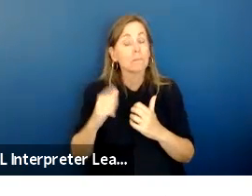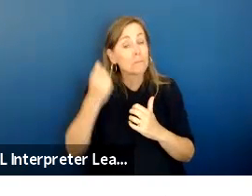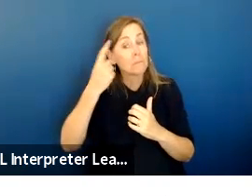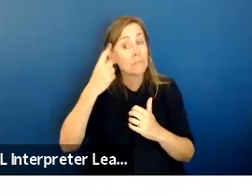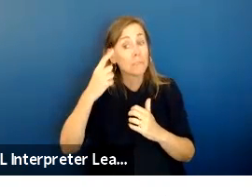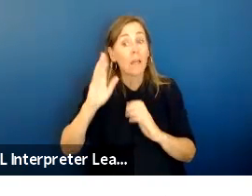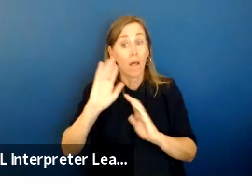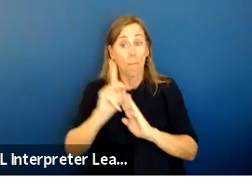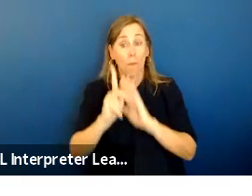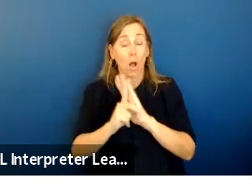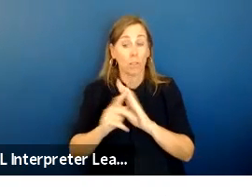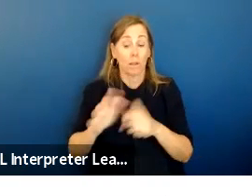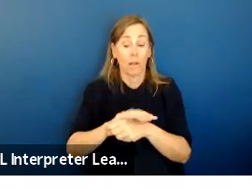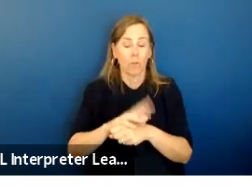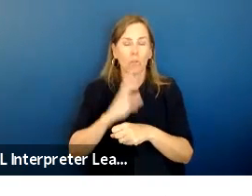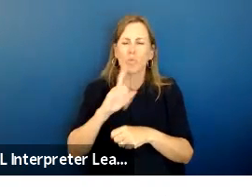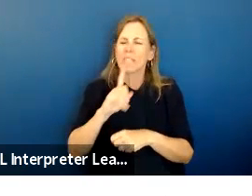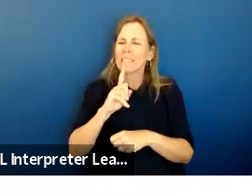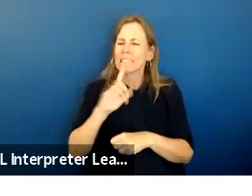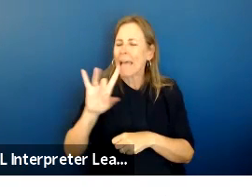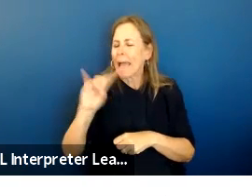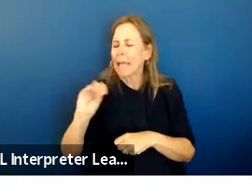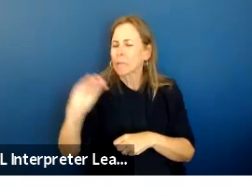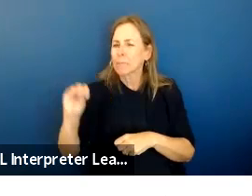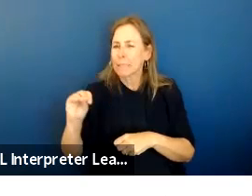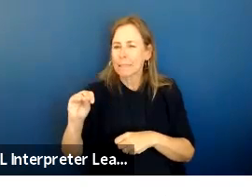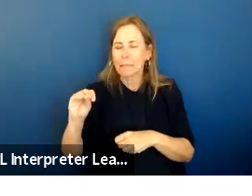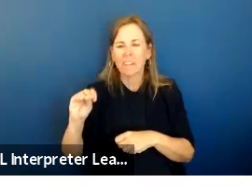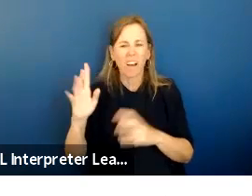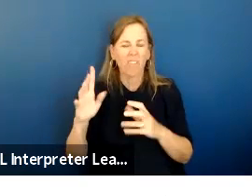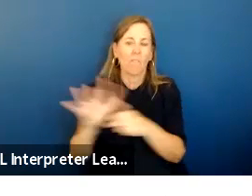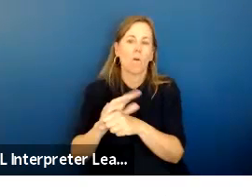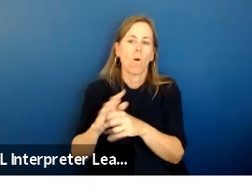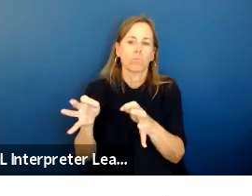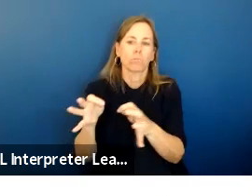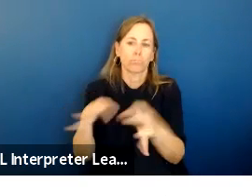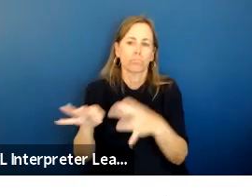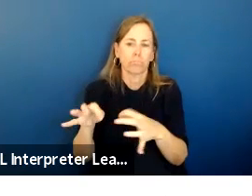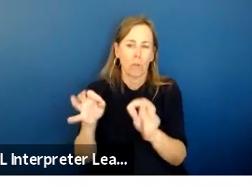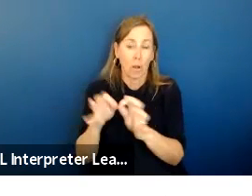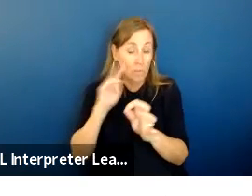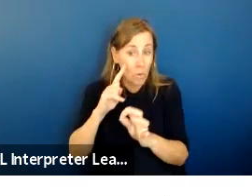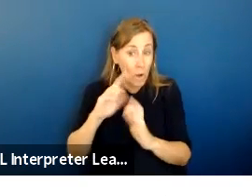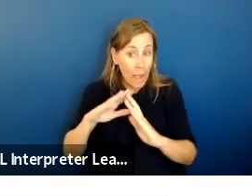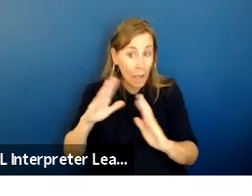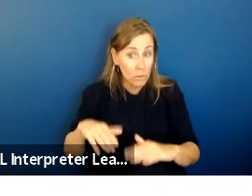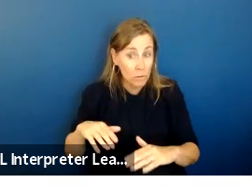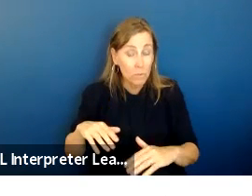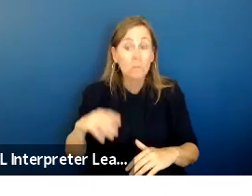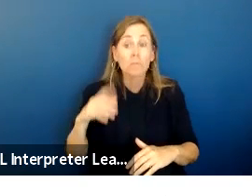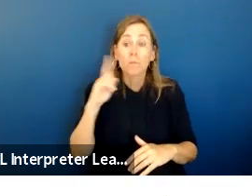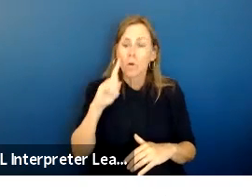to 80% or more of the full replacement cost of the home. NFIP flooded policy personal